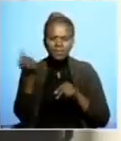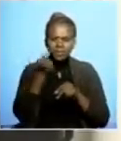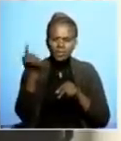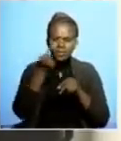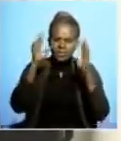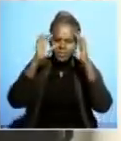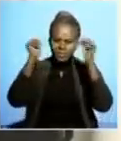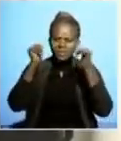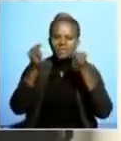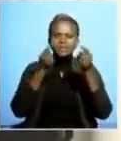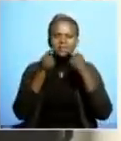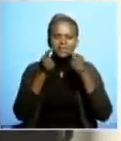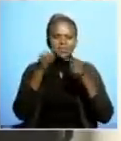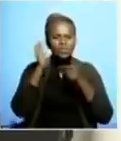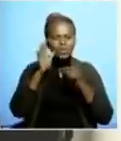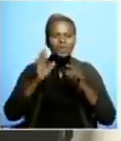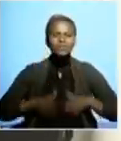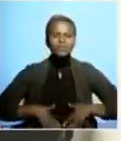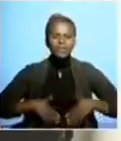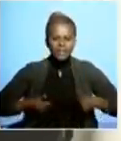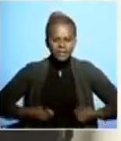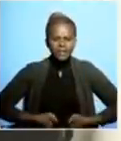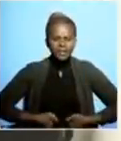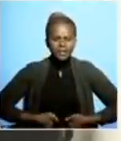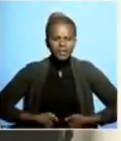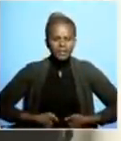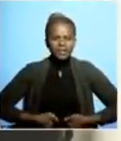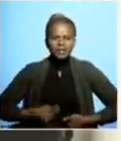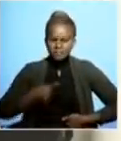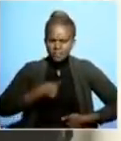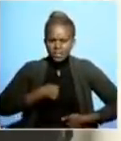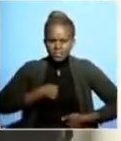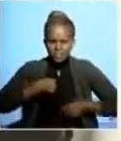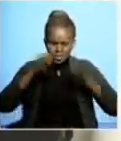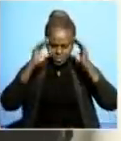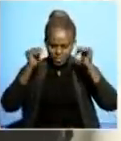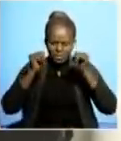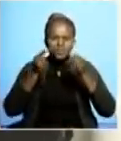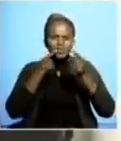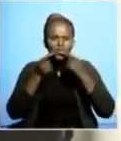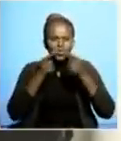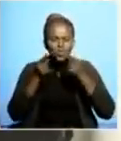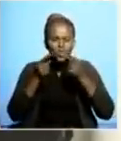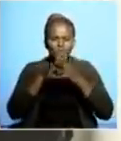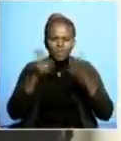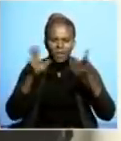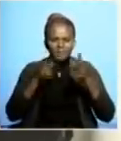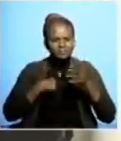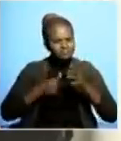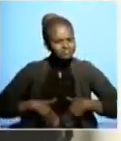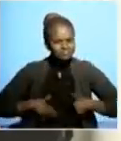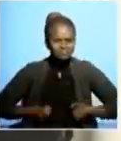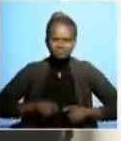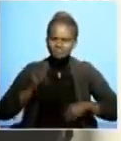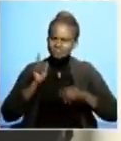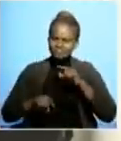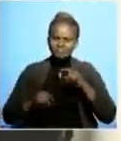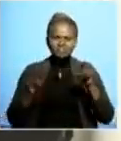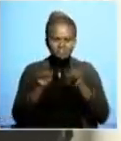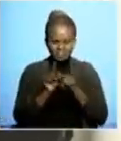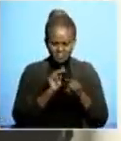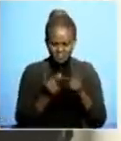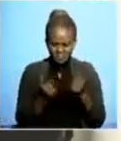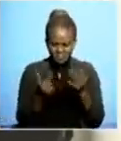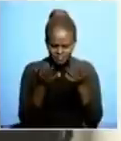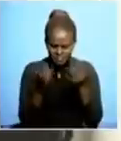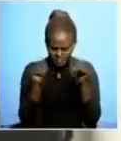noise, he will get tired. This fellow doesn't get tired to talk about what is right and to follow it through. We want